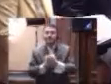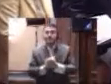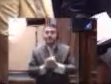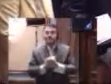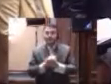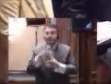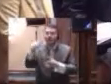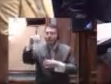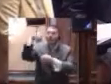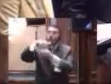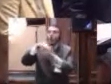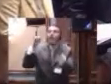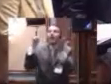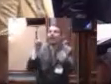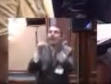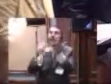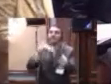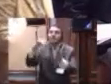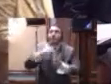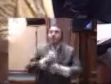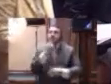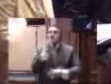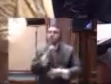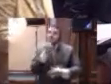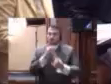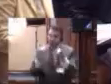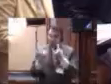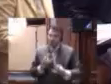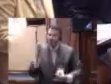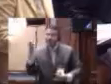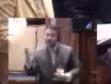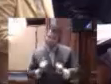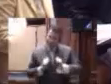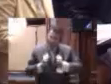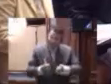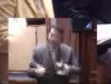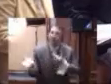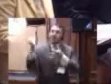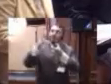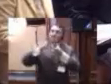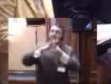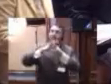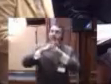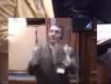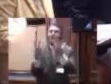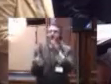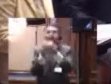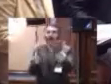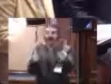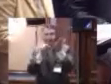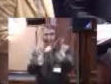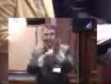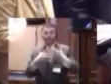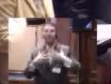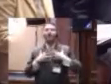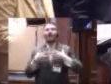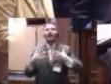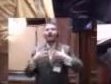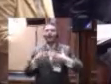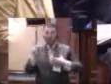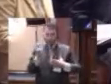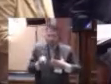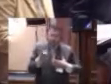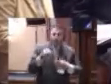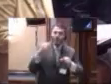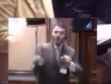agree on and apply in our daily life. We need to keep the pluralism, the